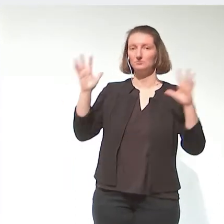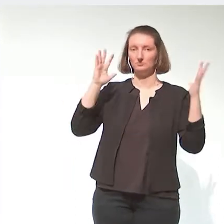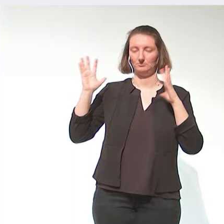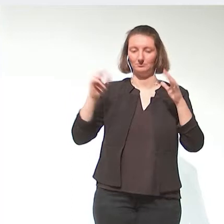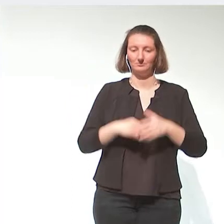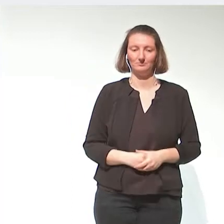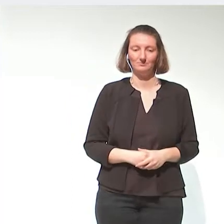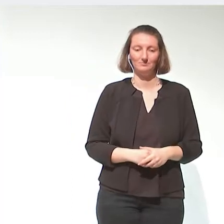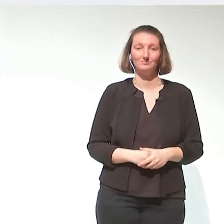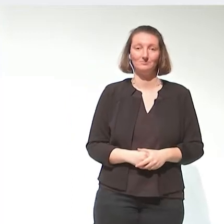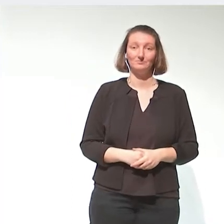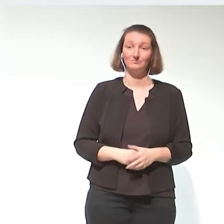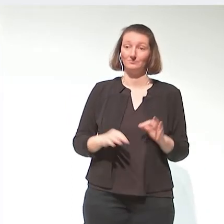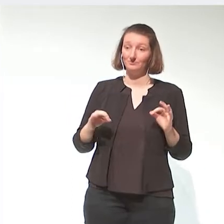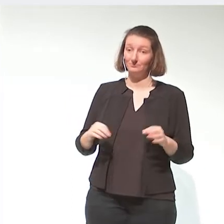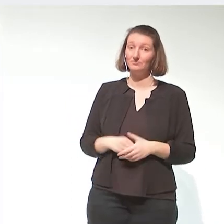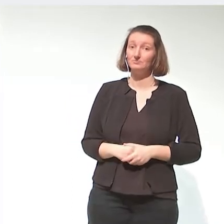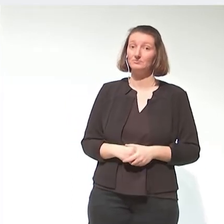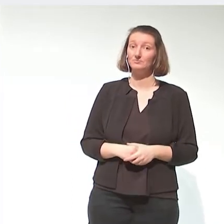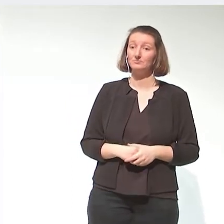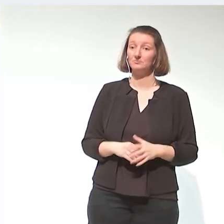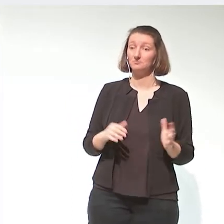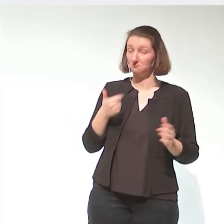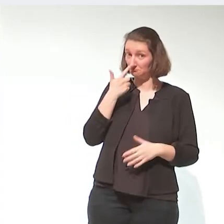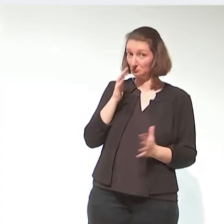people suffering disabilities to have a better life.